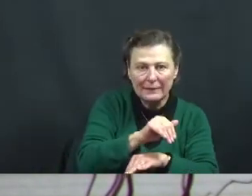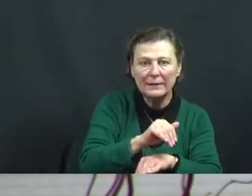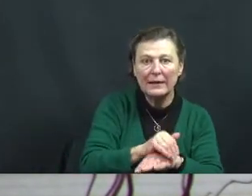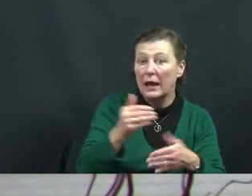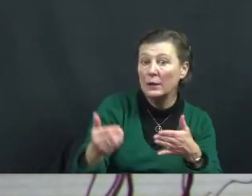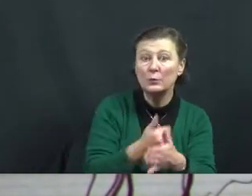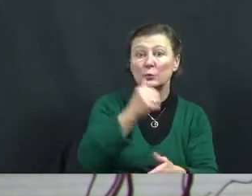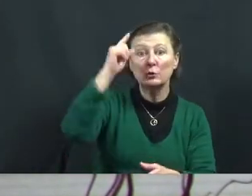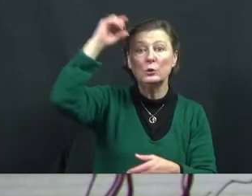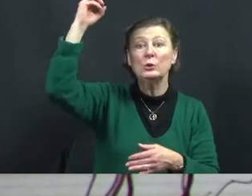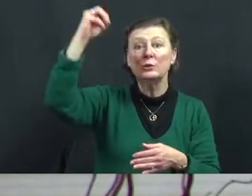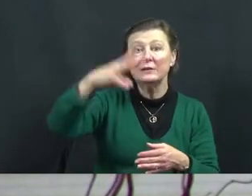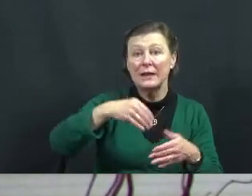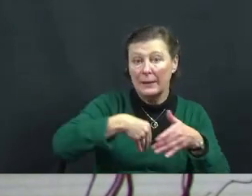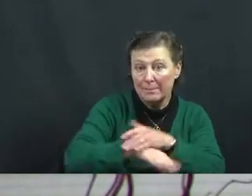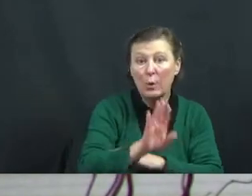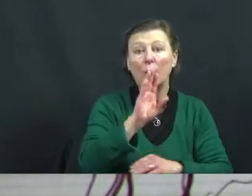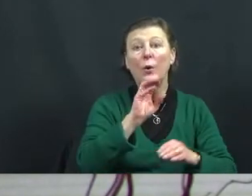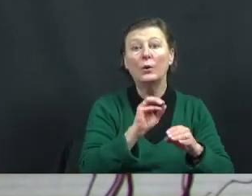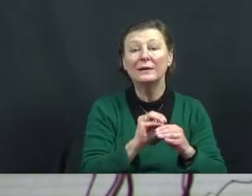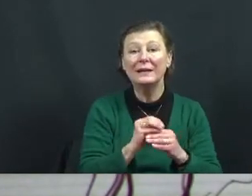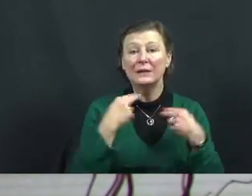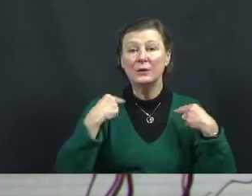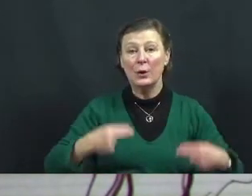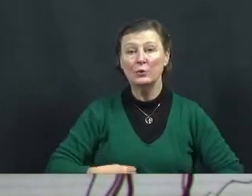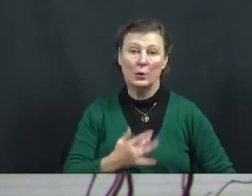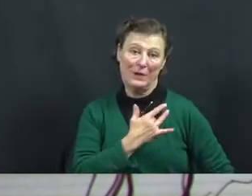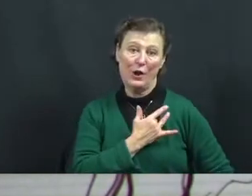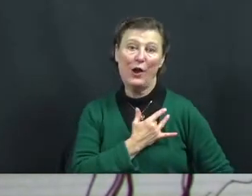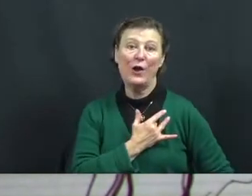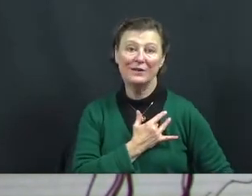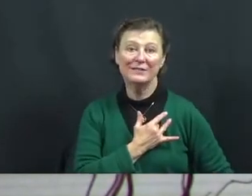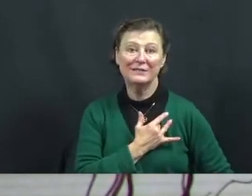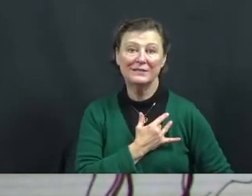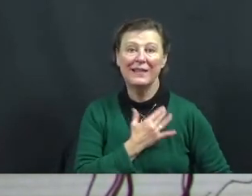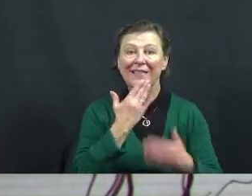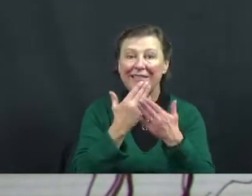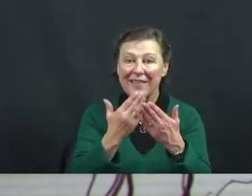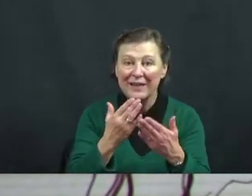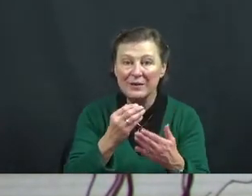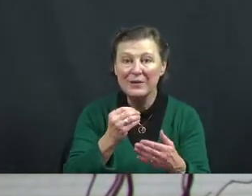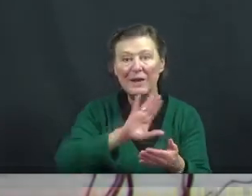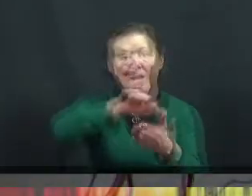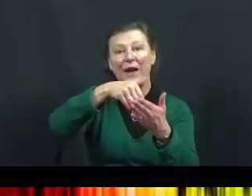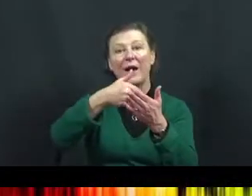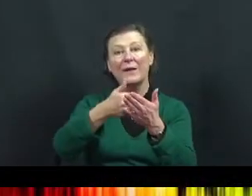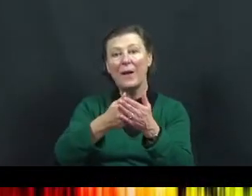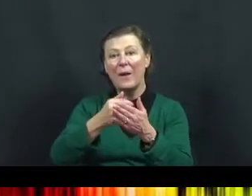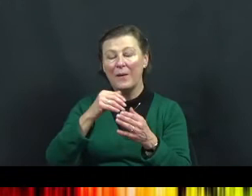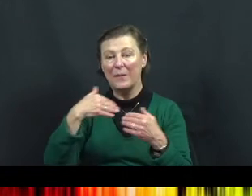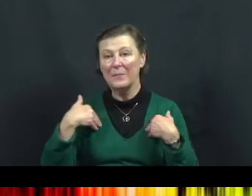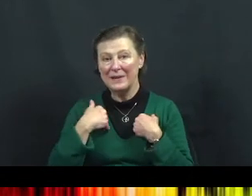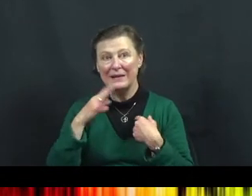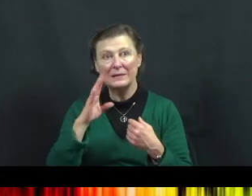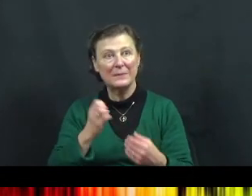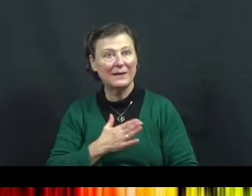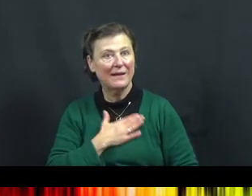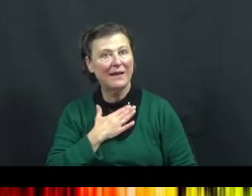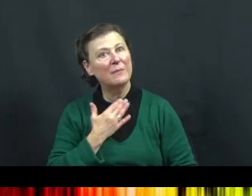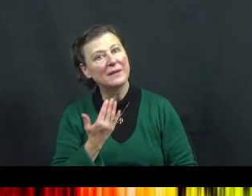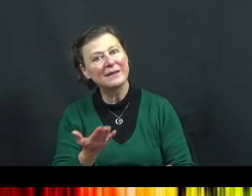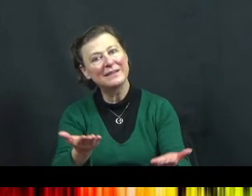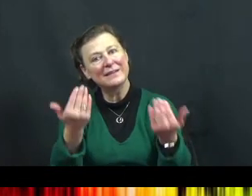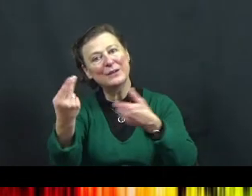the human heart. Thanks be, and may all beings be happy." Please do consider joining us for